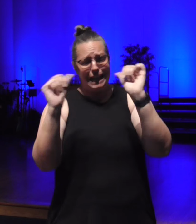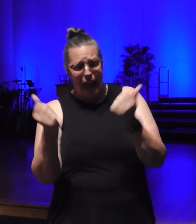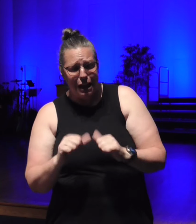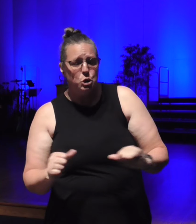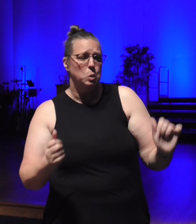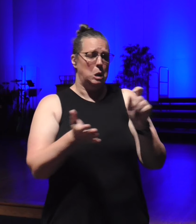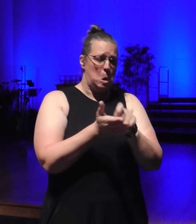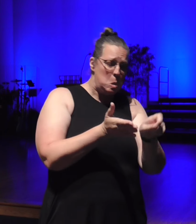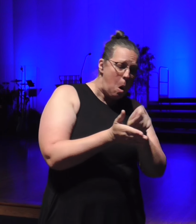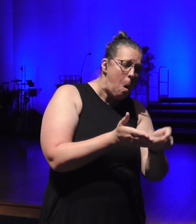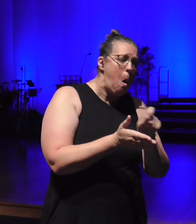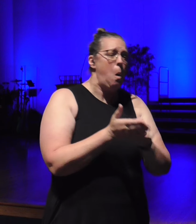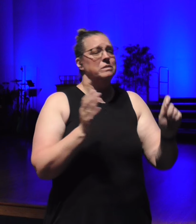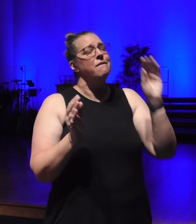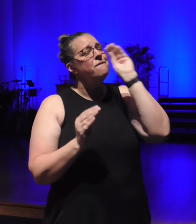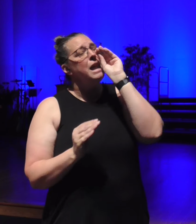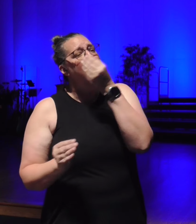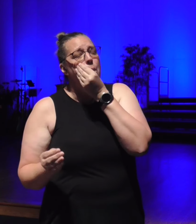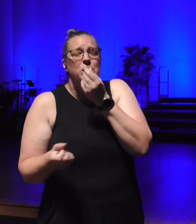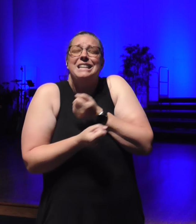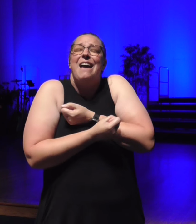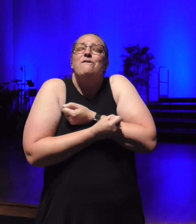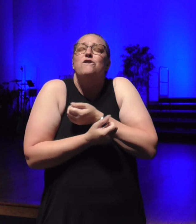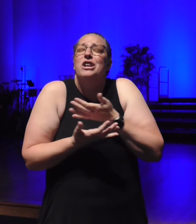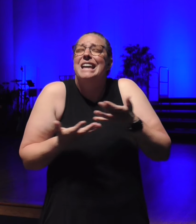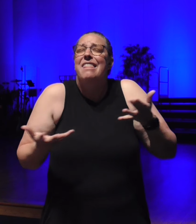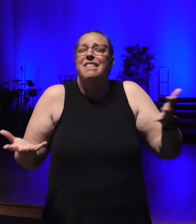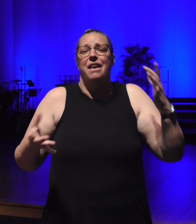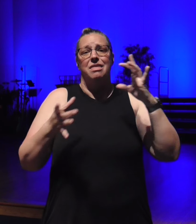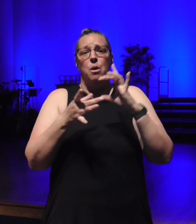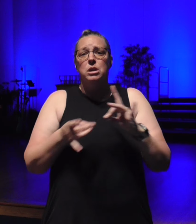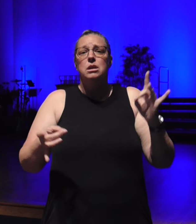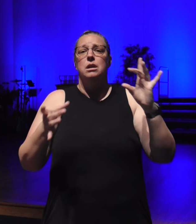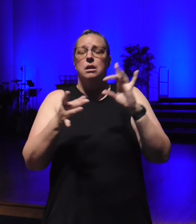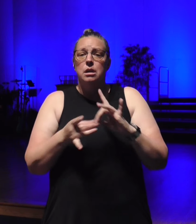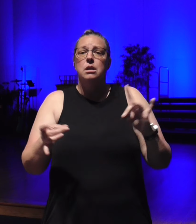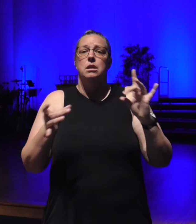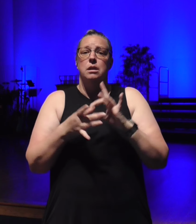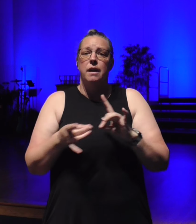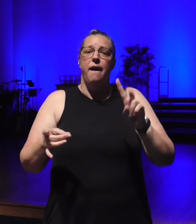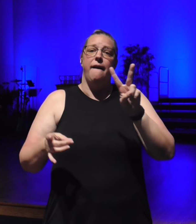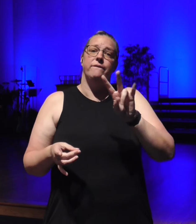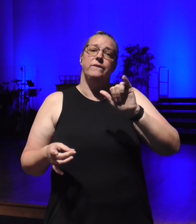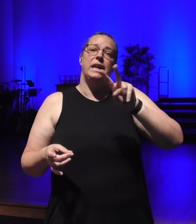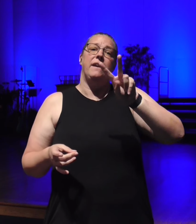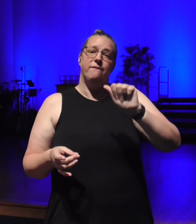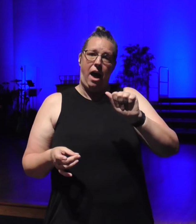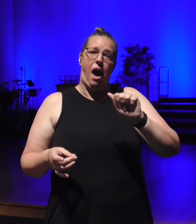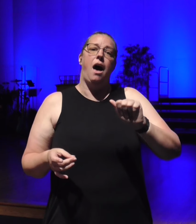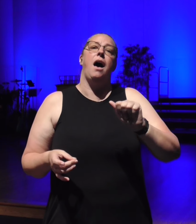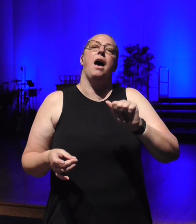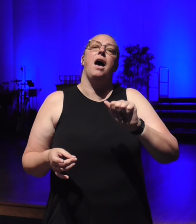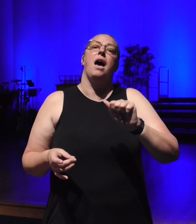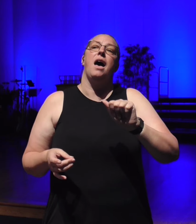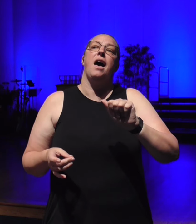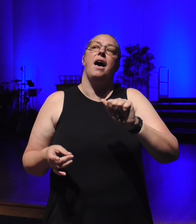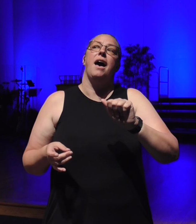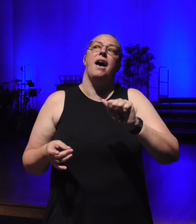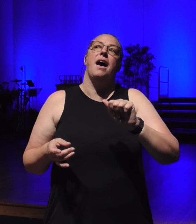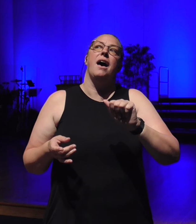love notes, flowers, their arms full, and they were chanting, "Viva Nuestra Señora